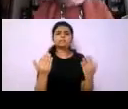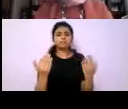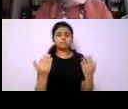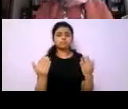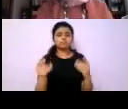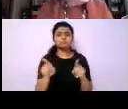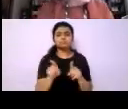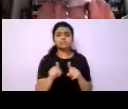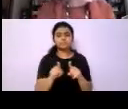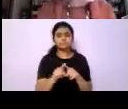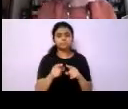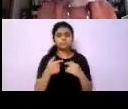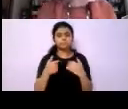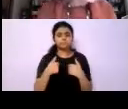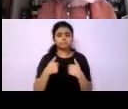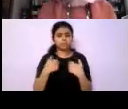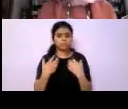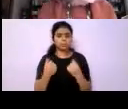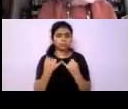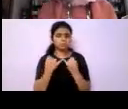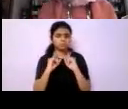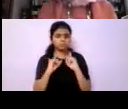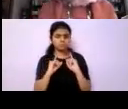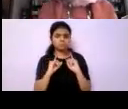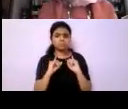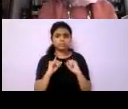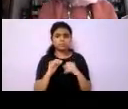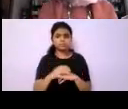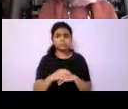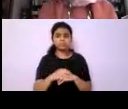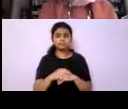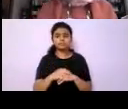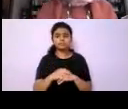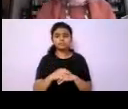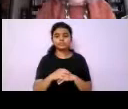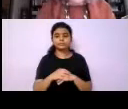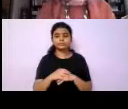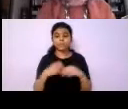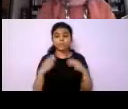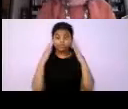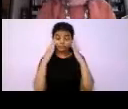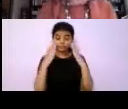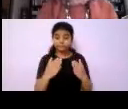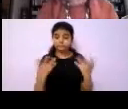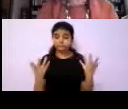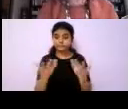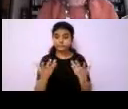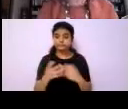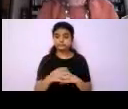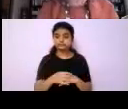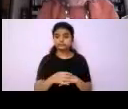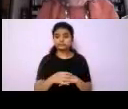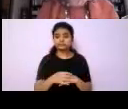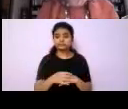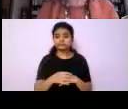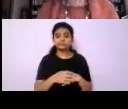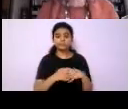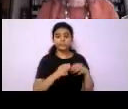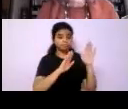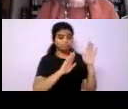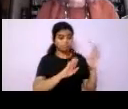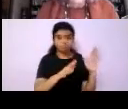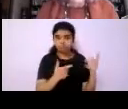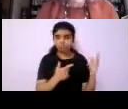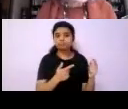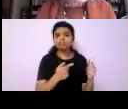of independence? A consideration of dependency then forces a